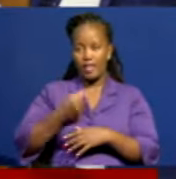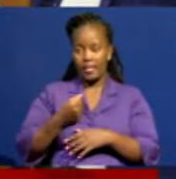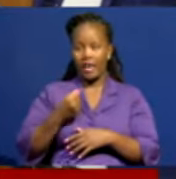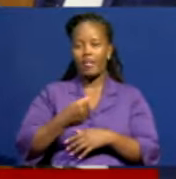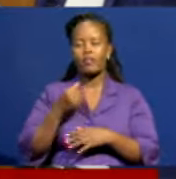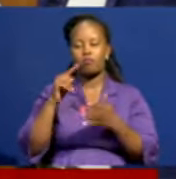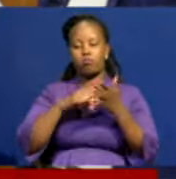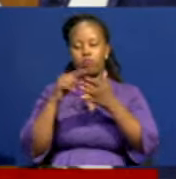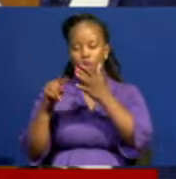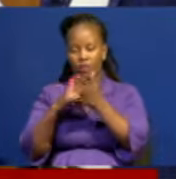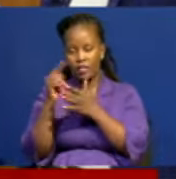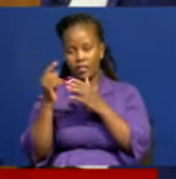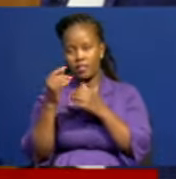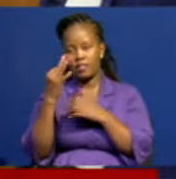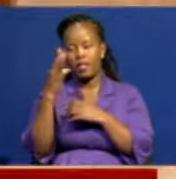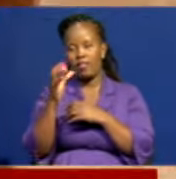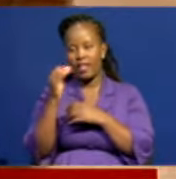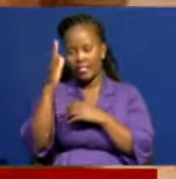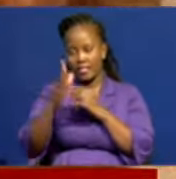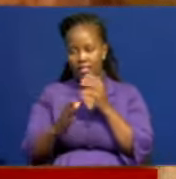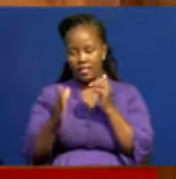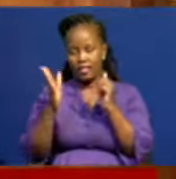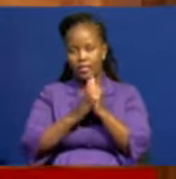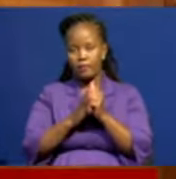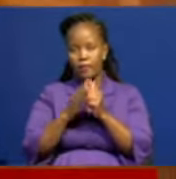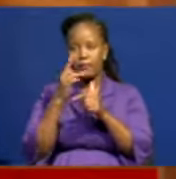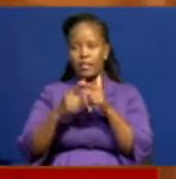the offense on 30th of September, the year